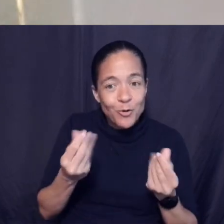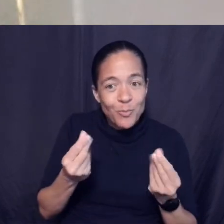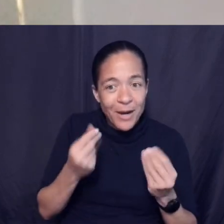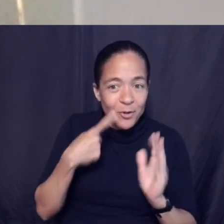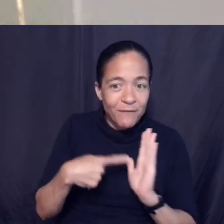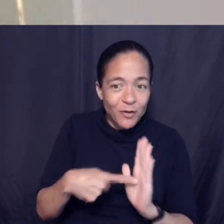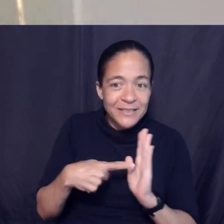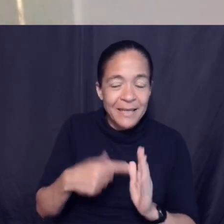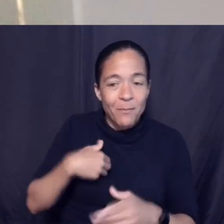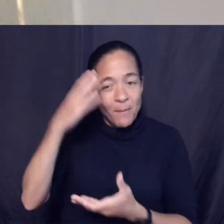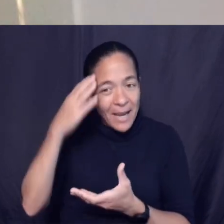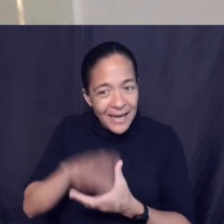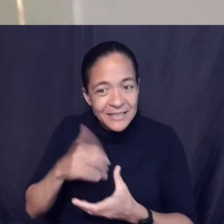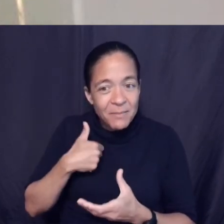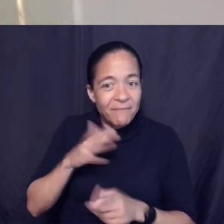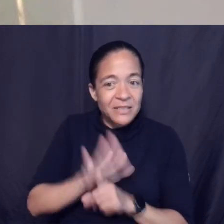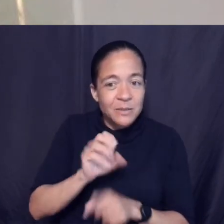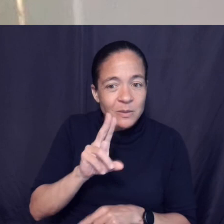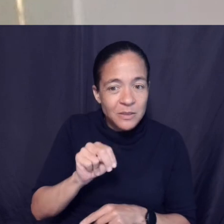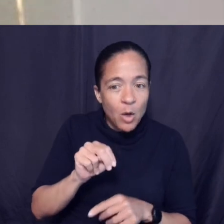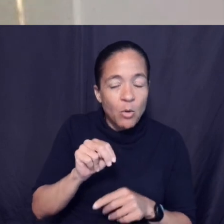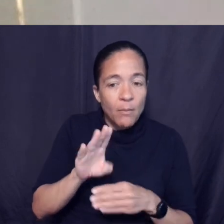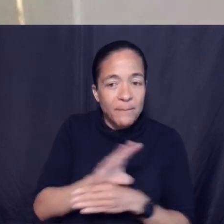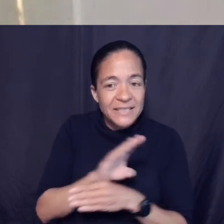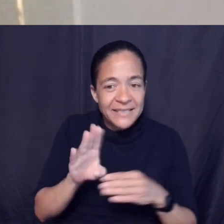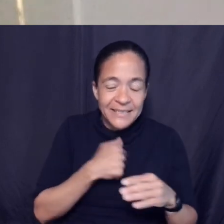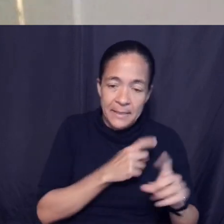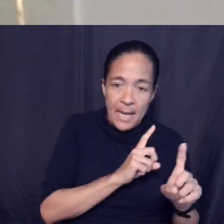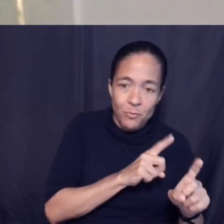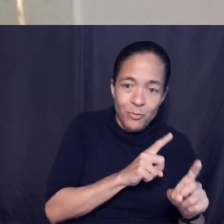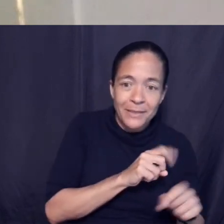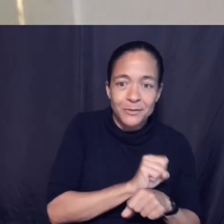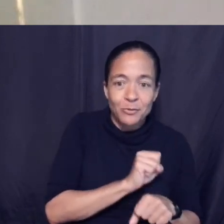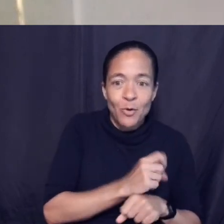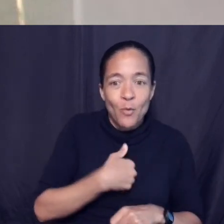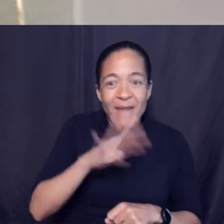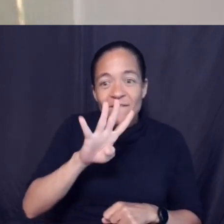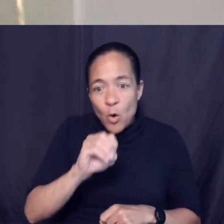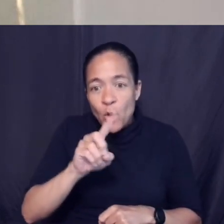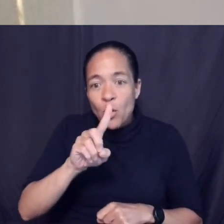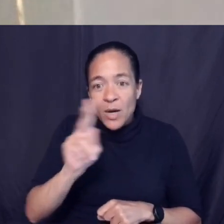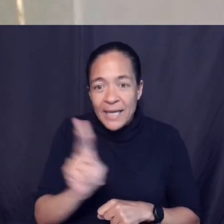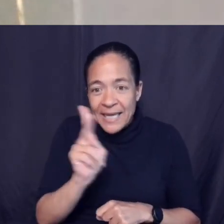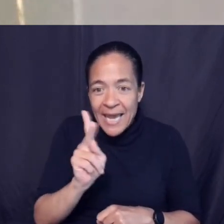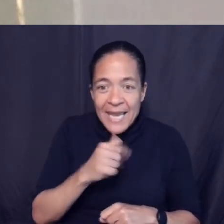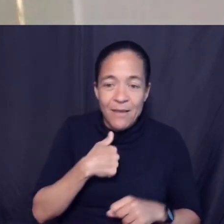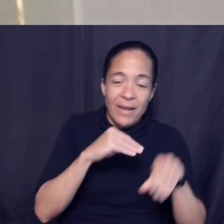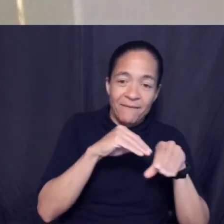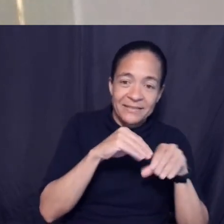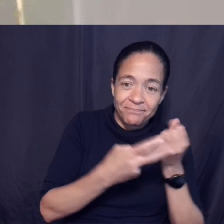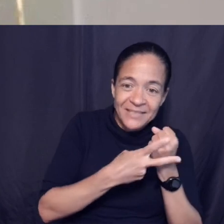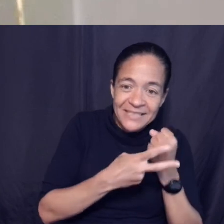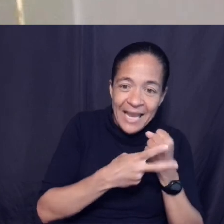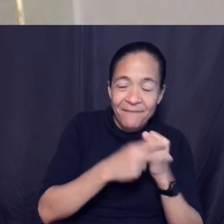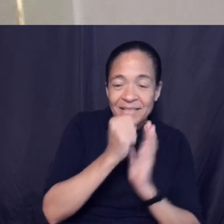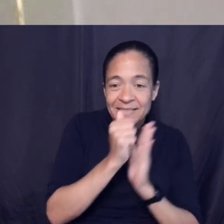husband had his own business, and I was the breadwinner. Like we had 401ks, and we had a savings account